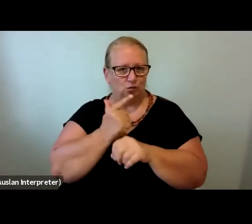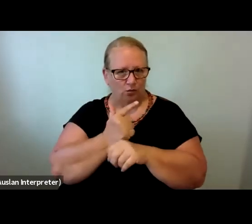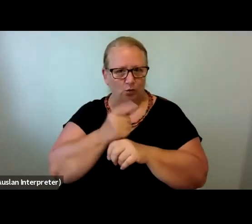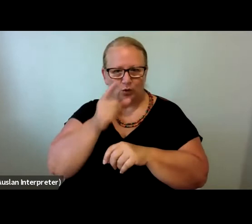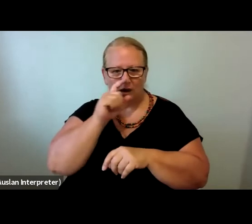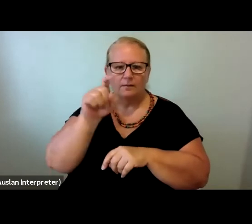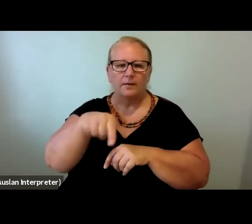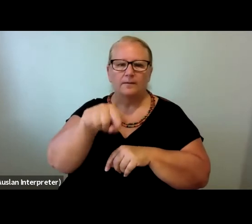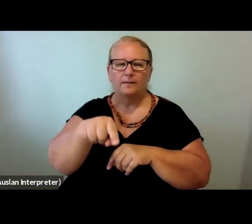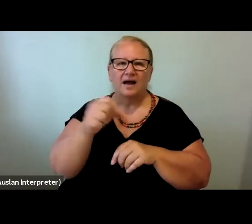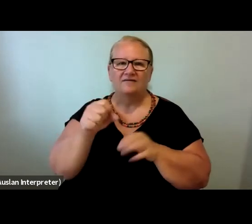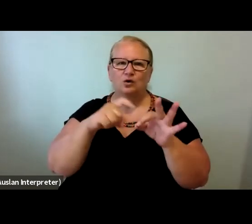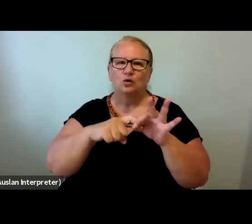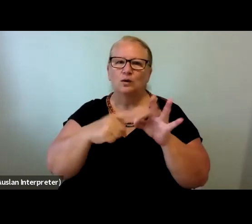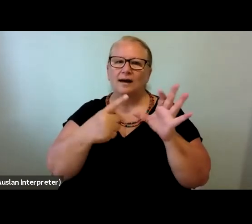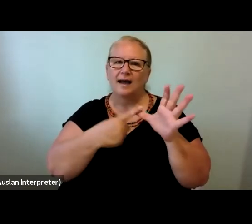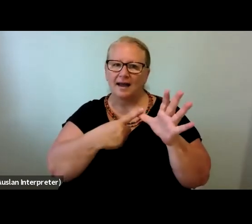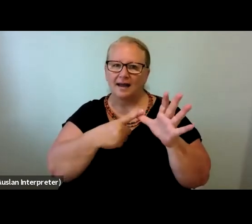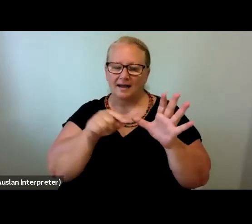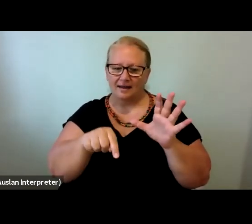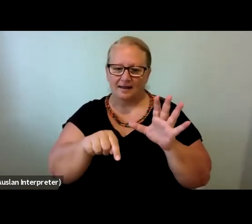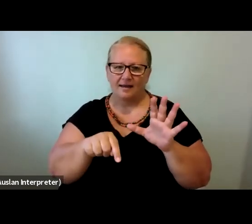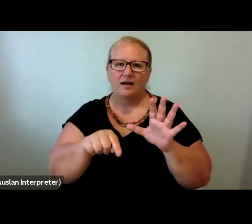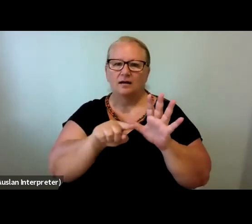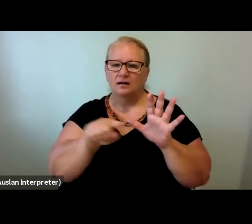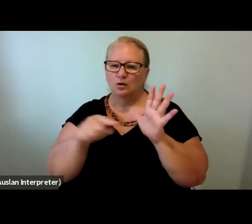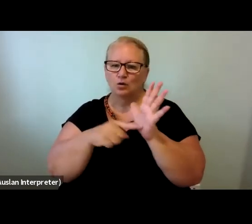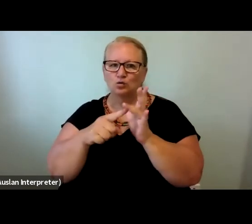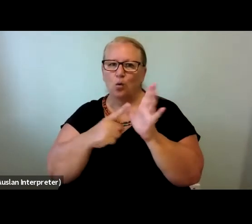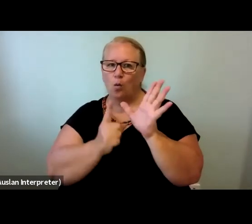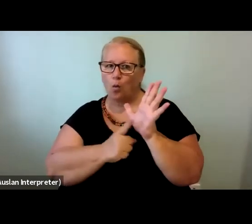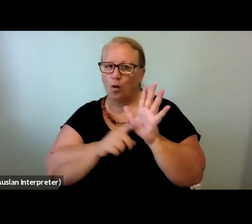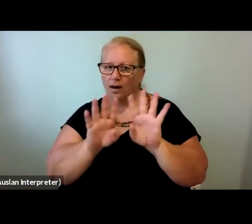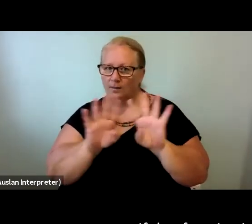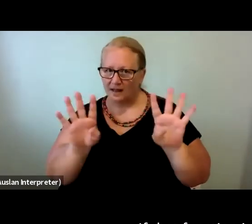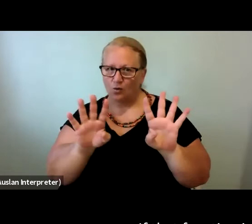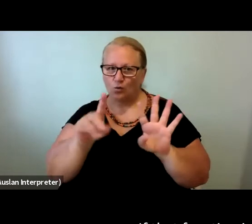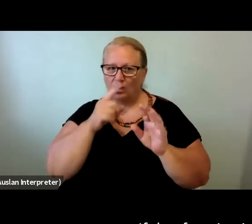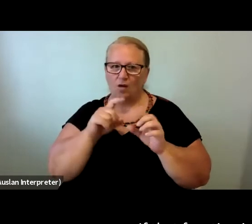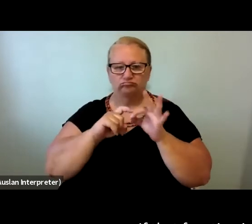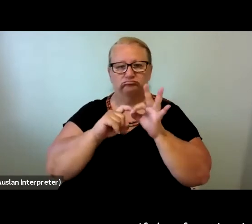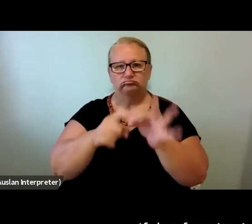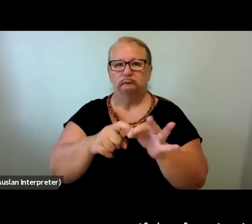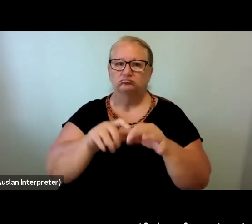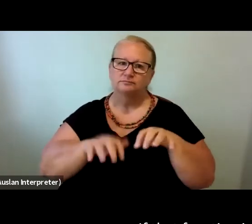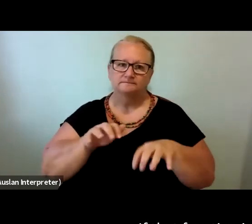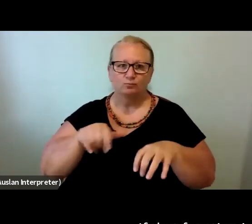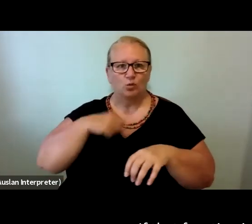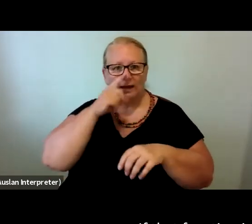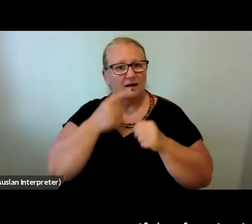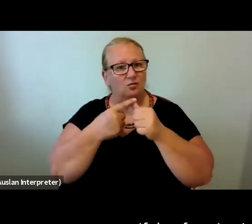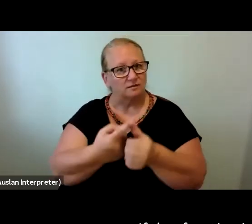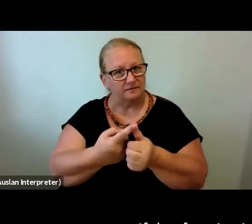button, make sure it's sent to all panelists, type your question in, and we'll be sure to answer that. If that function is